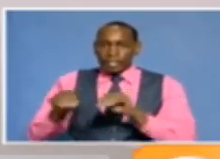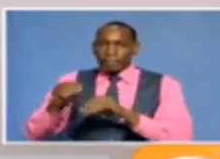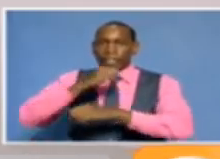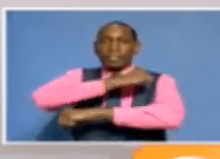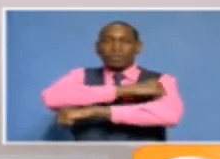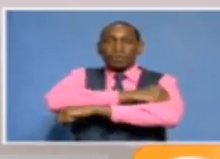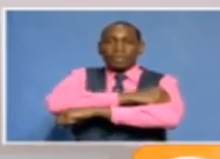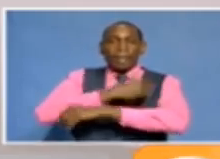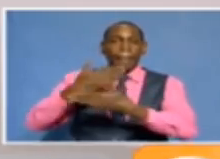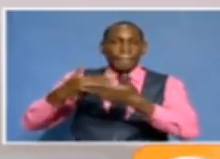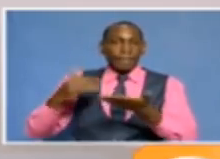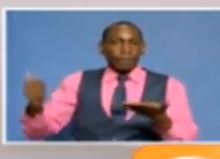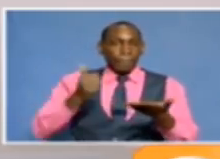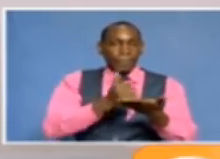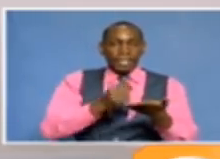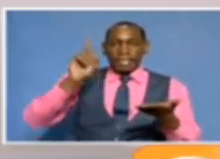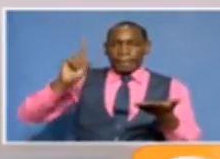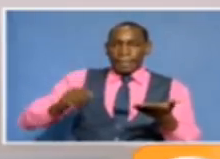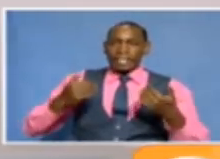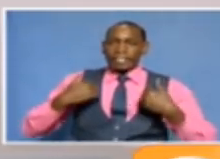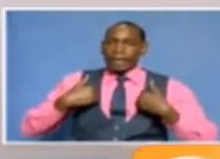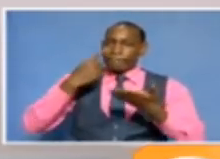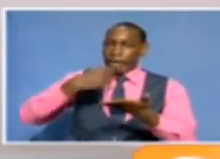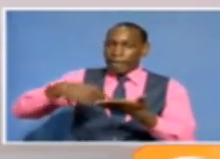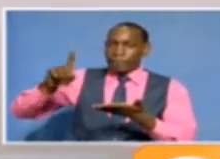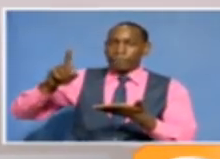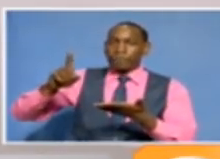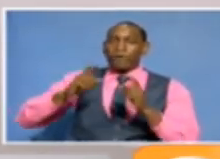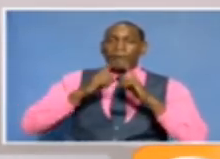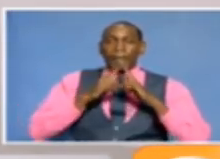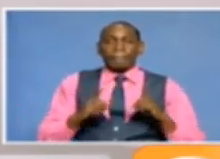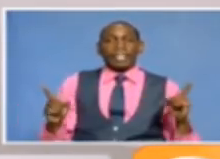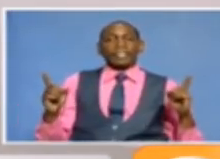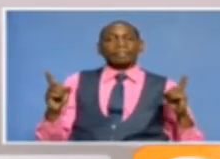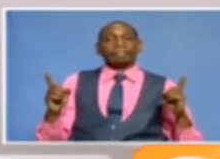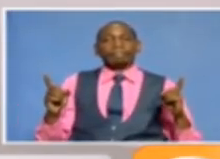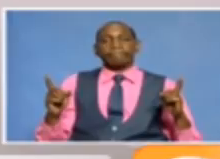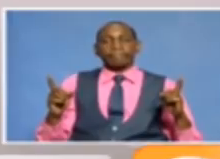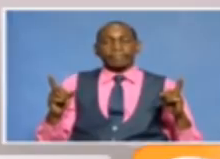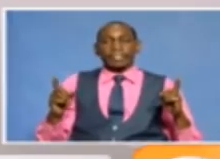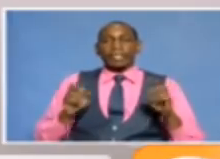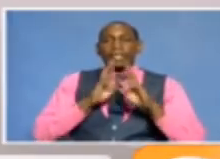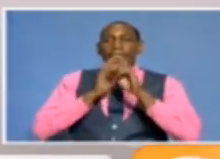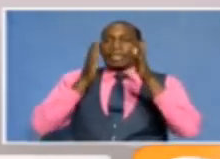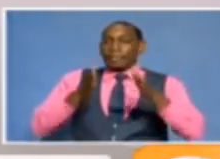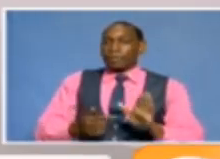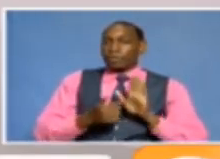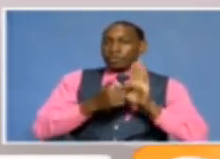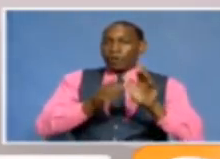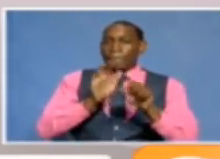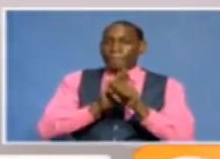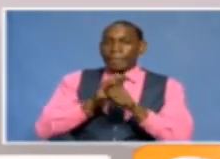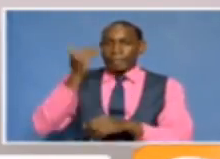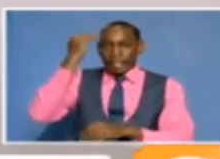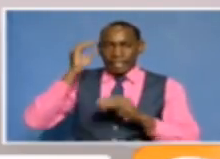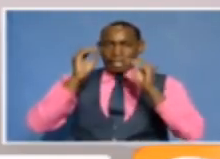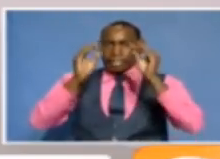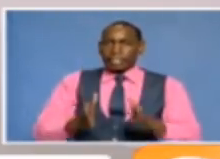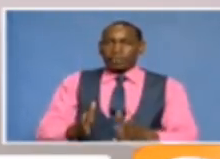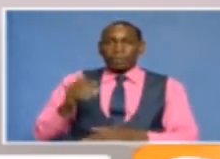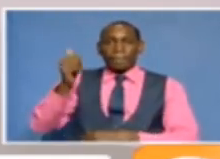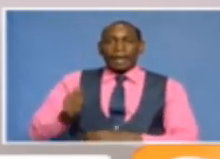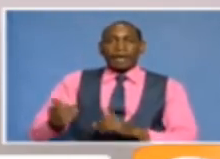schools they were initially placed must seek approvals. But, as Enoch Sokolia reports, many head teachers are yet to